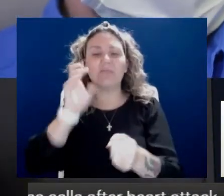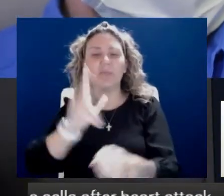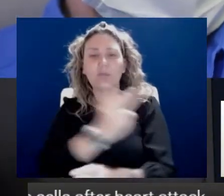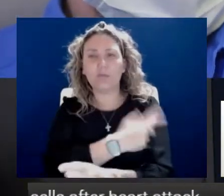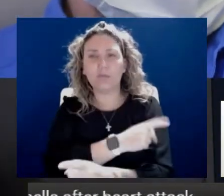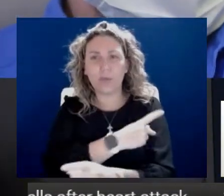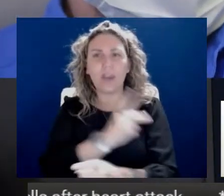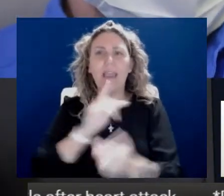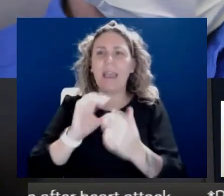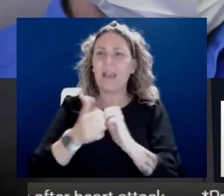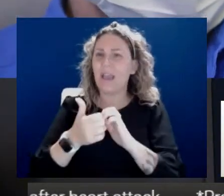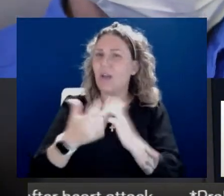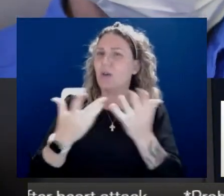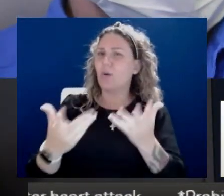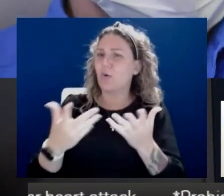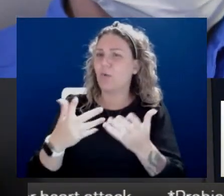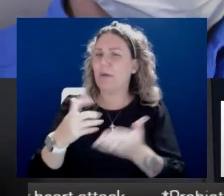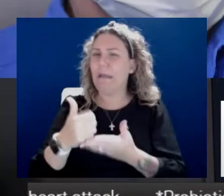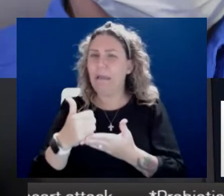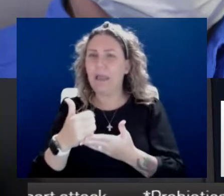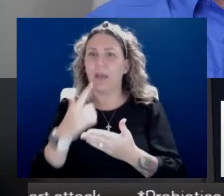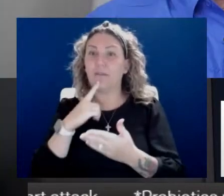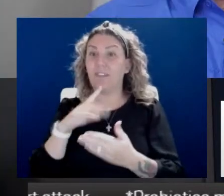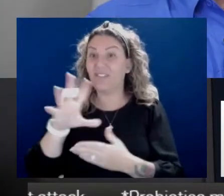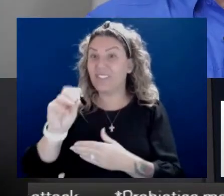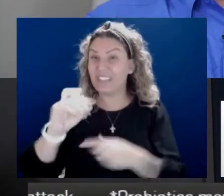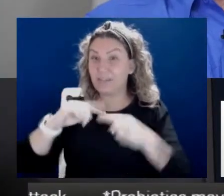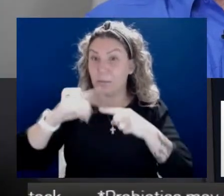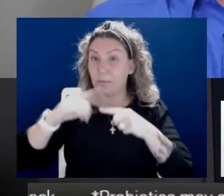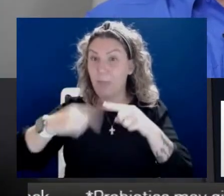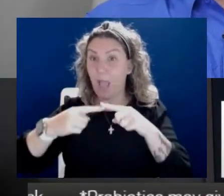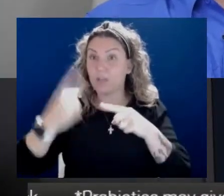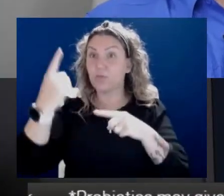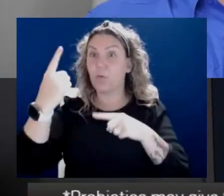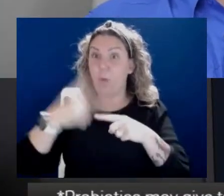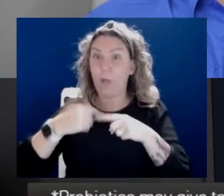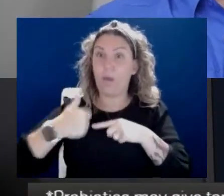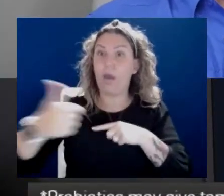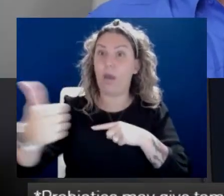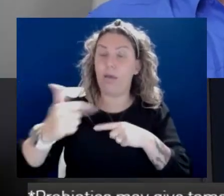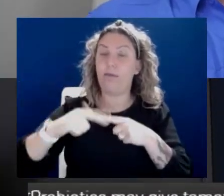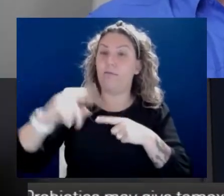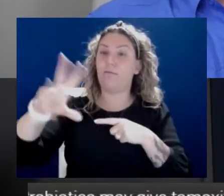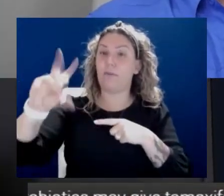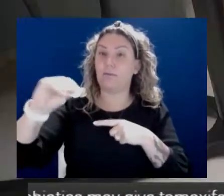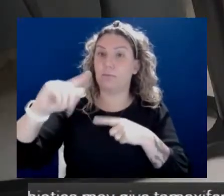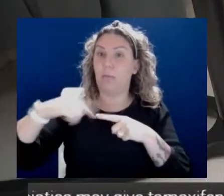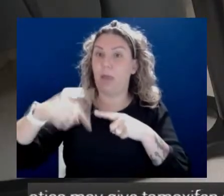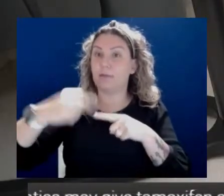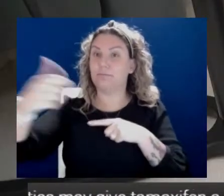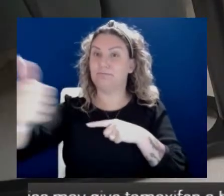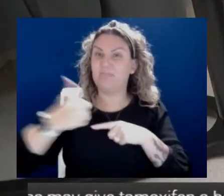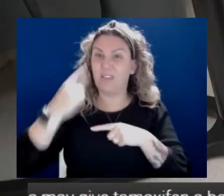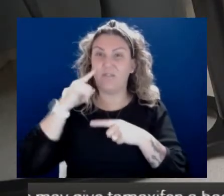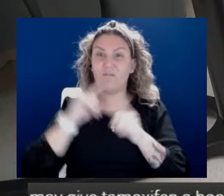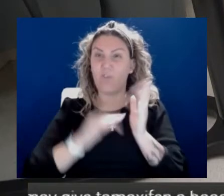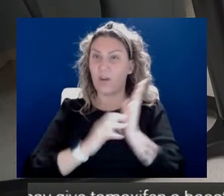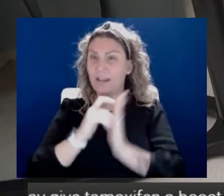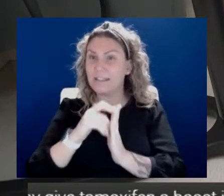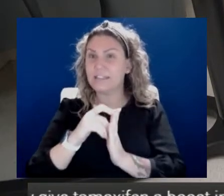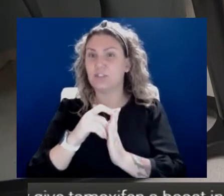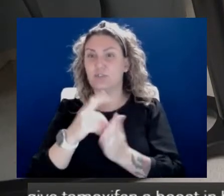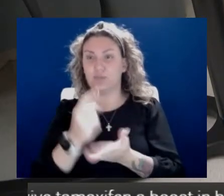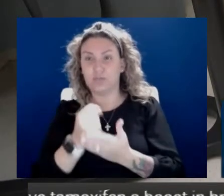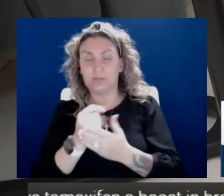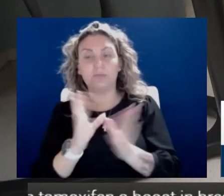help. These patients drive 50 miles one way, sometimes daily, for their cancer treatments. Well,